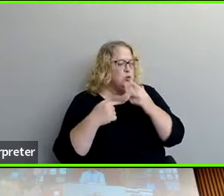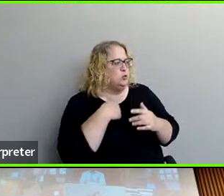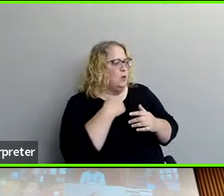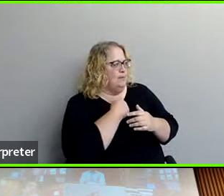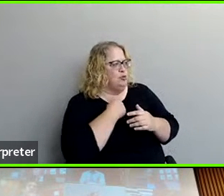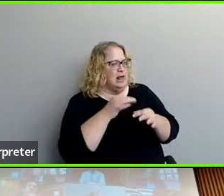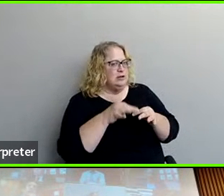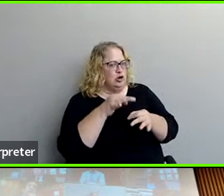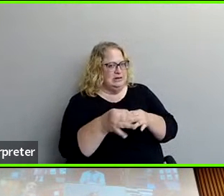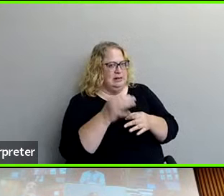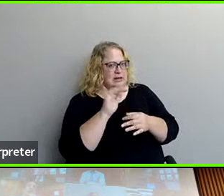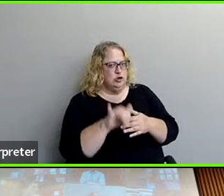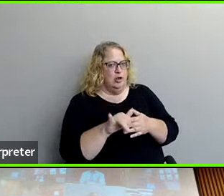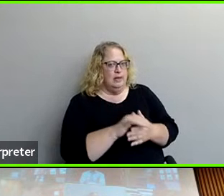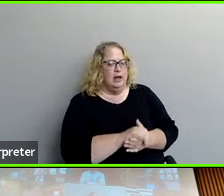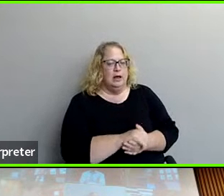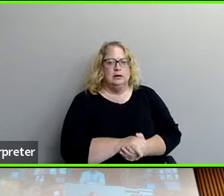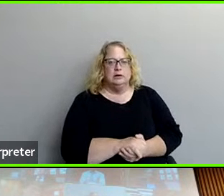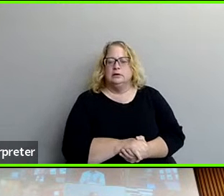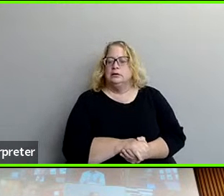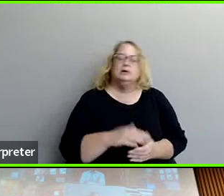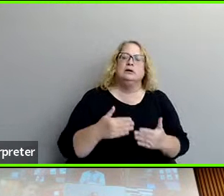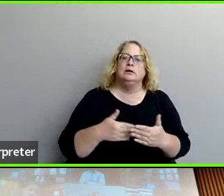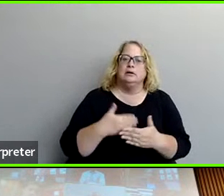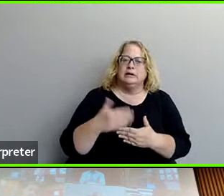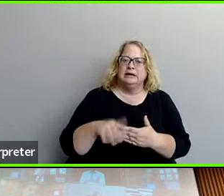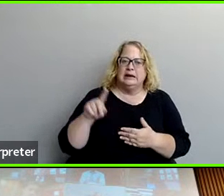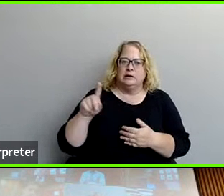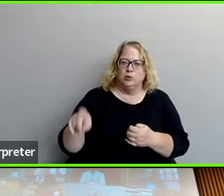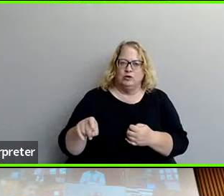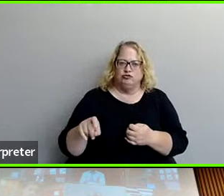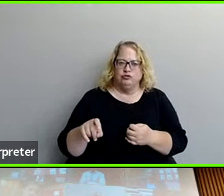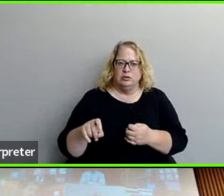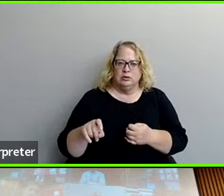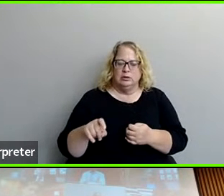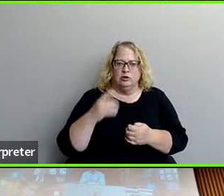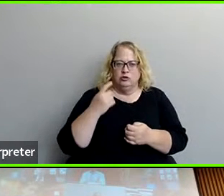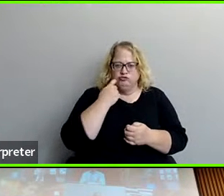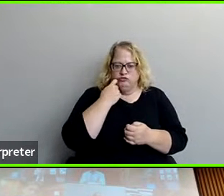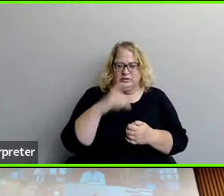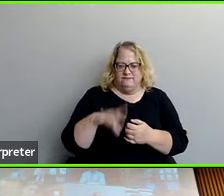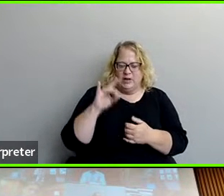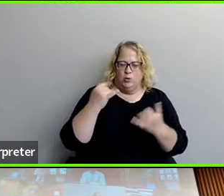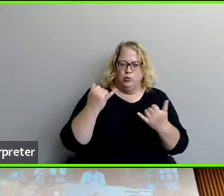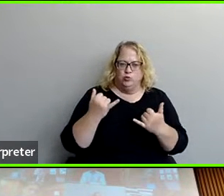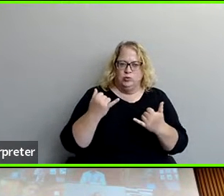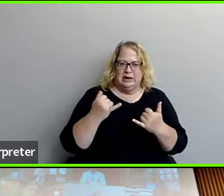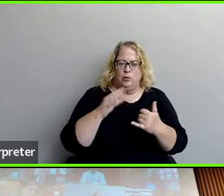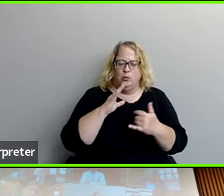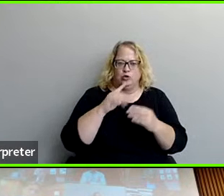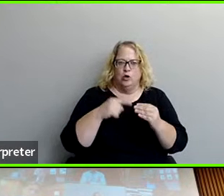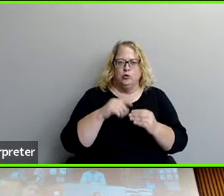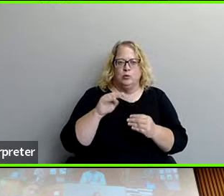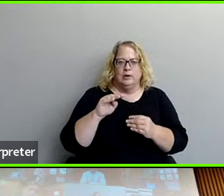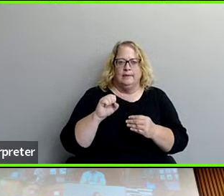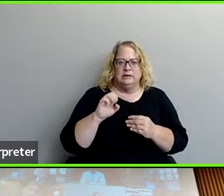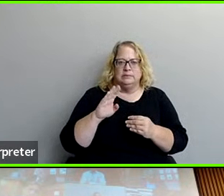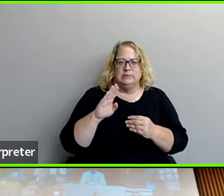I apologize for any delays on that. Next question I just found out today when we talked to MSBA on